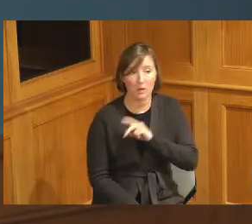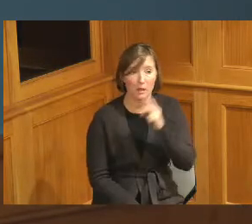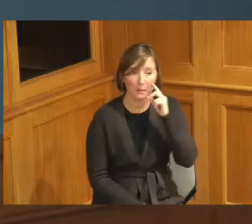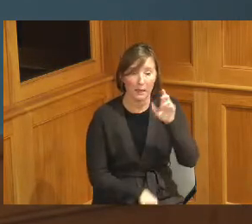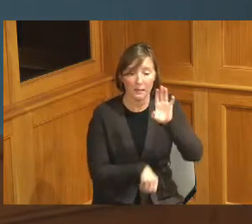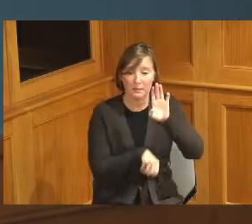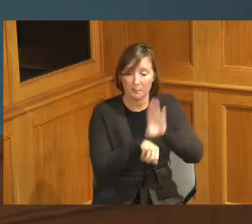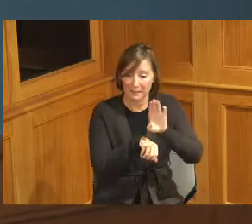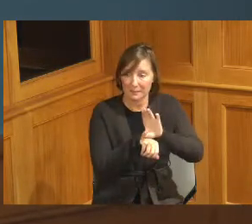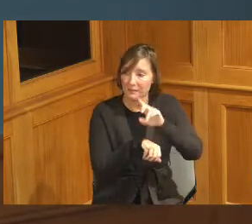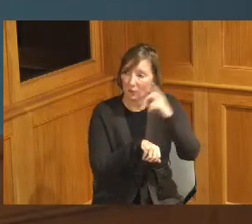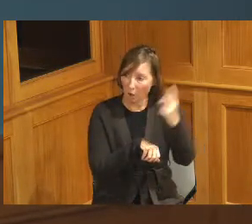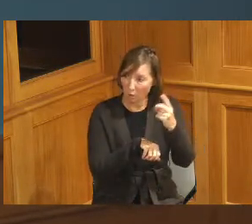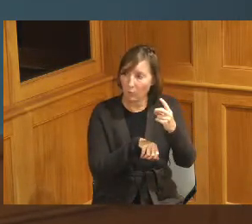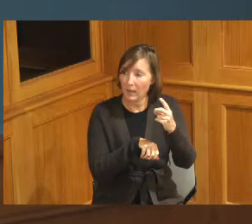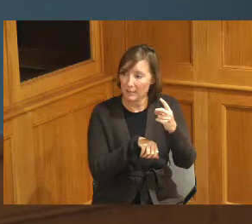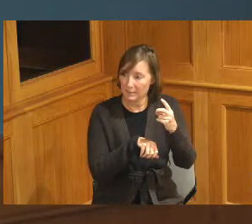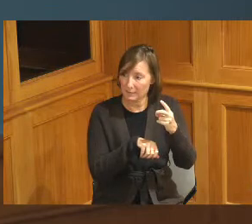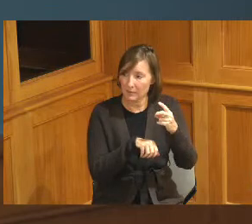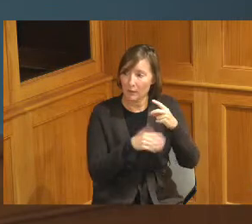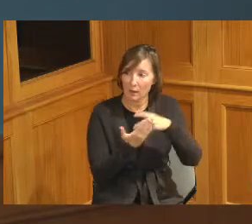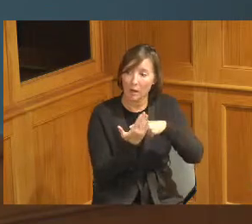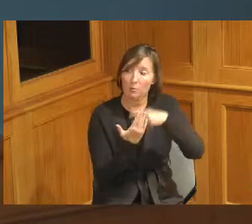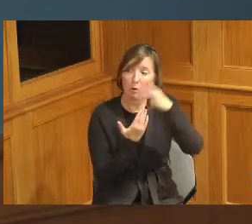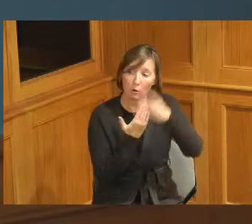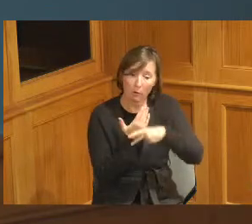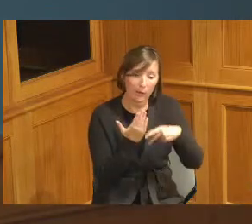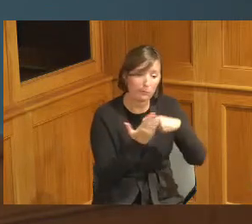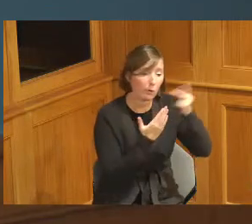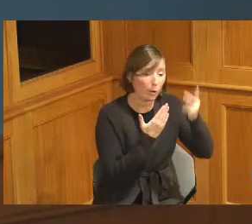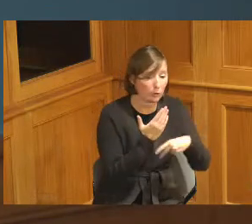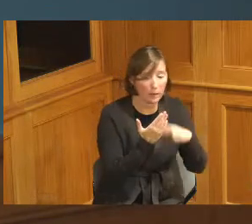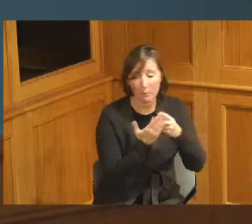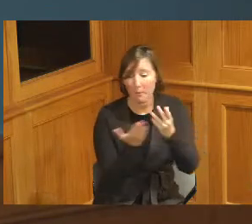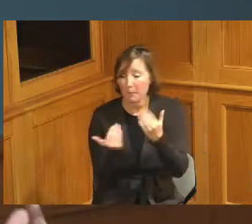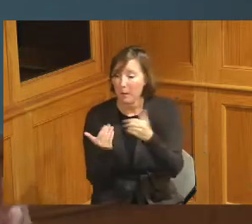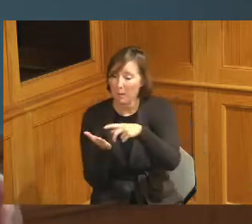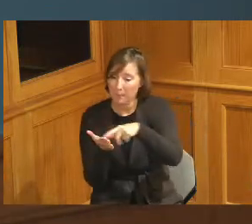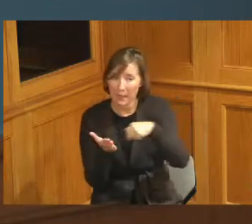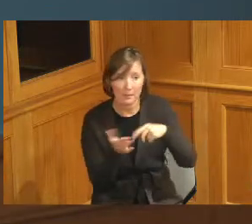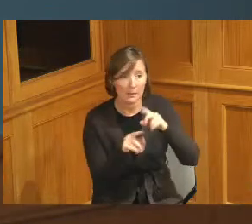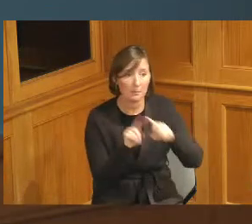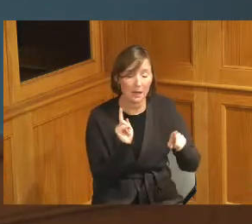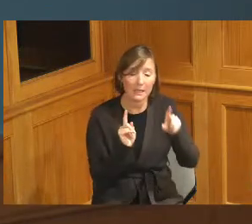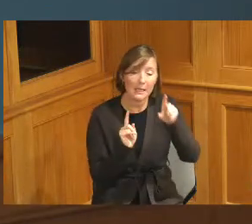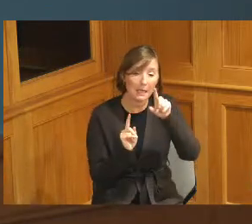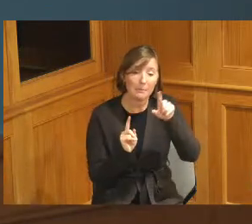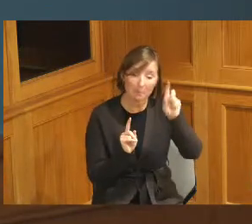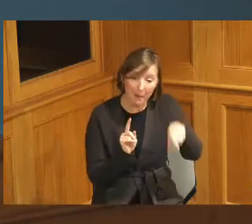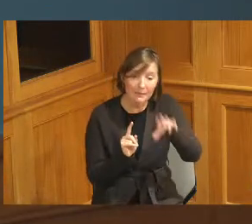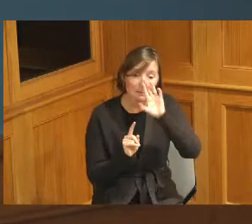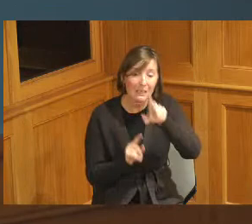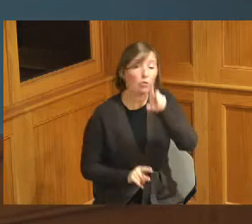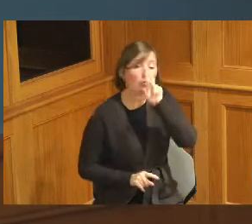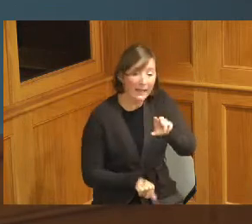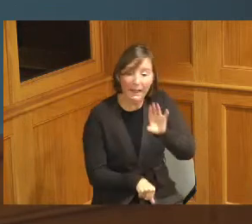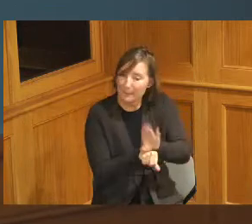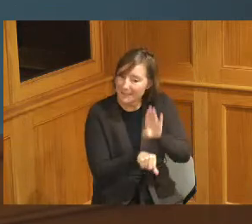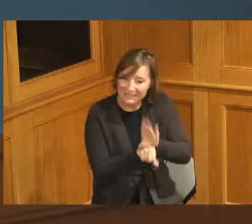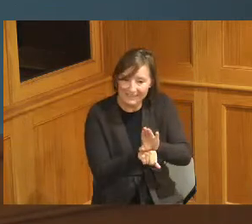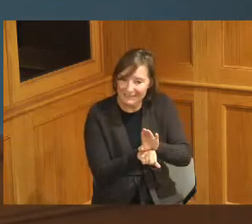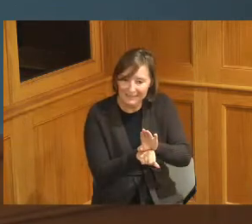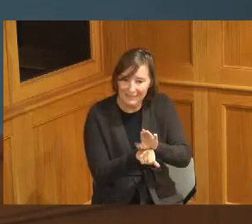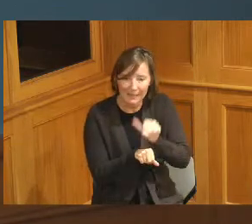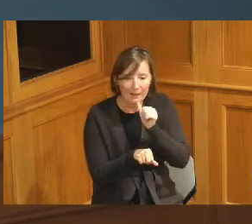programs. And then everybody running the program is getting paid. But if you're a small business, you go to something, it better be real, because you don't have